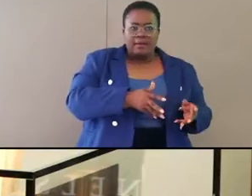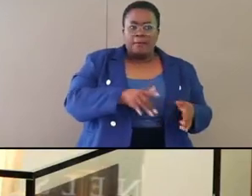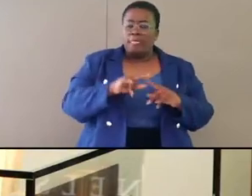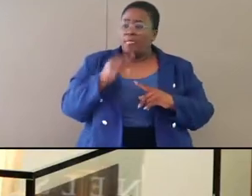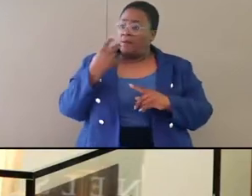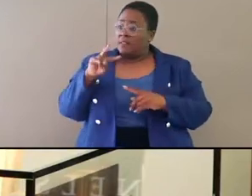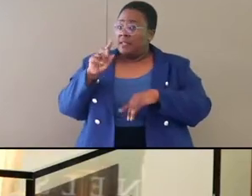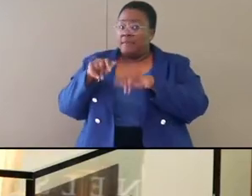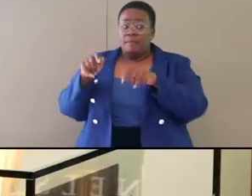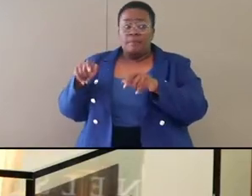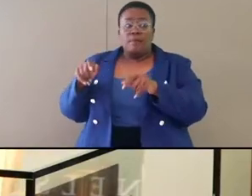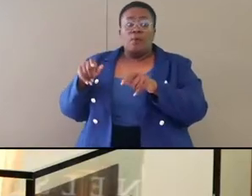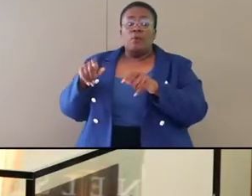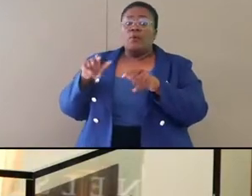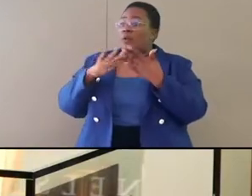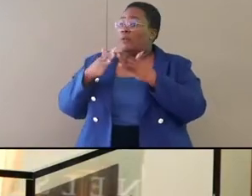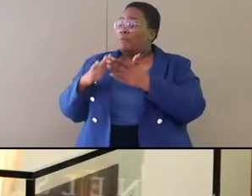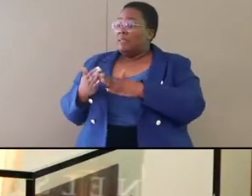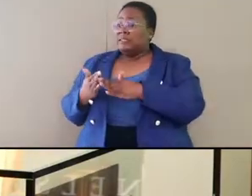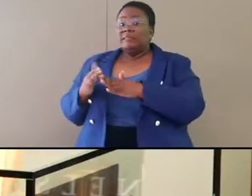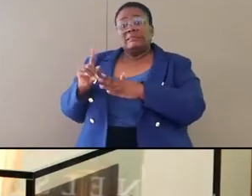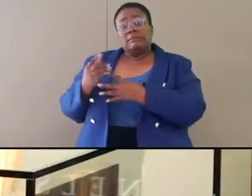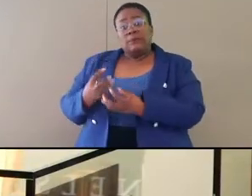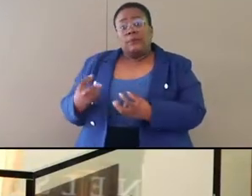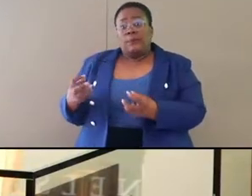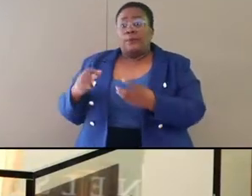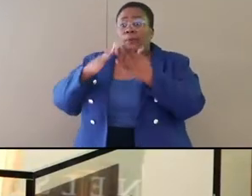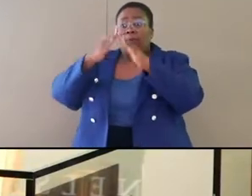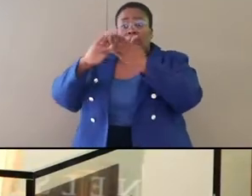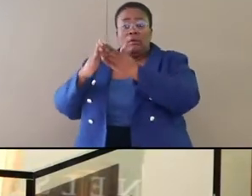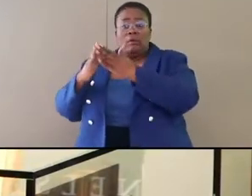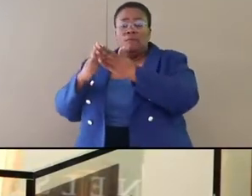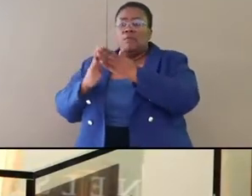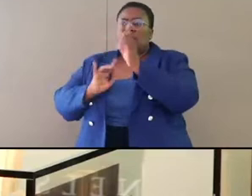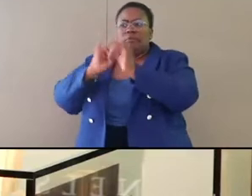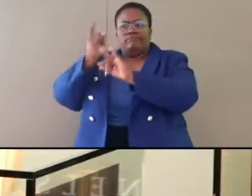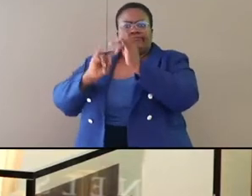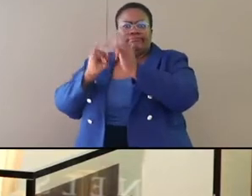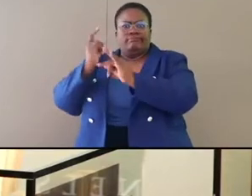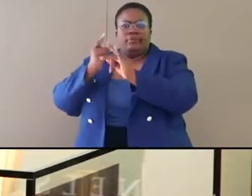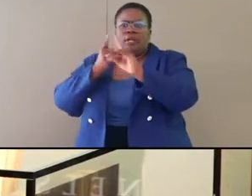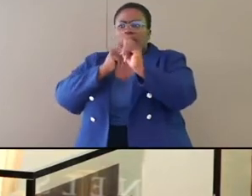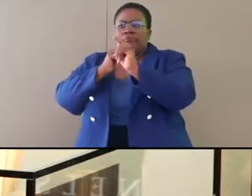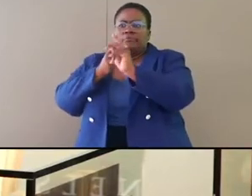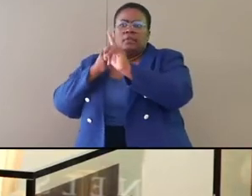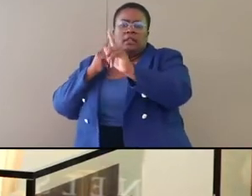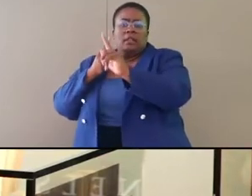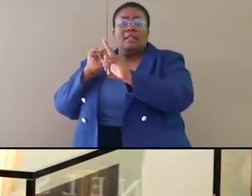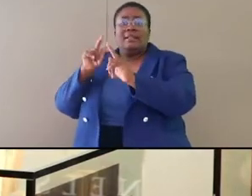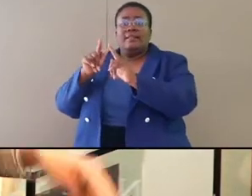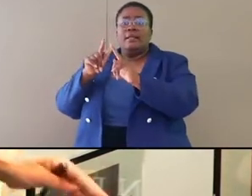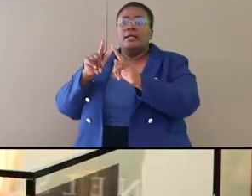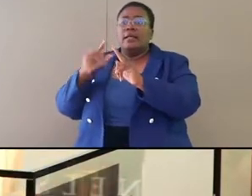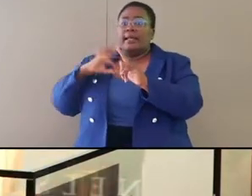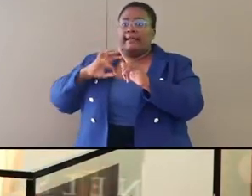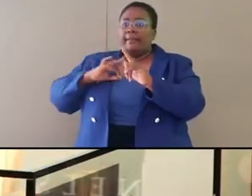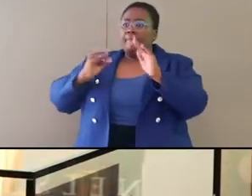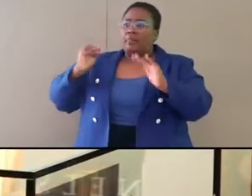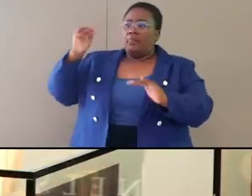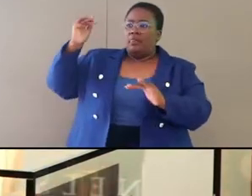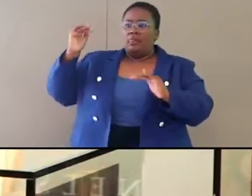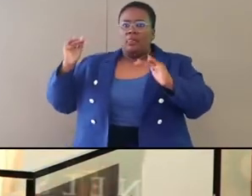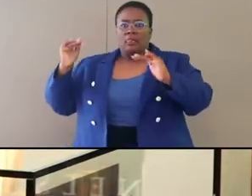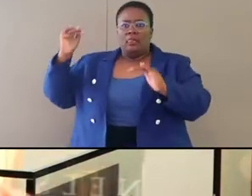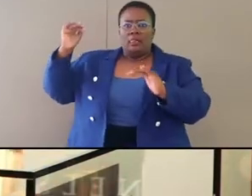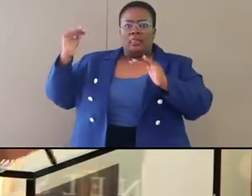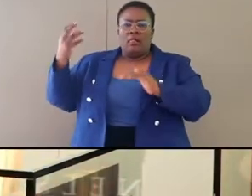poverty statistics, we've got to remember that those are the average of very unequal incomes. So, you've got very extreme